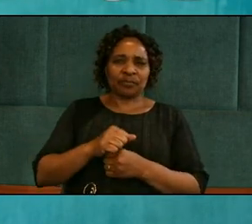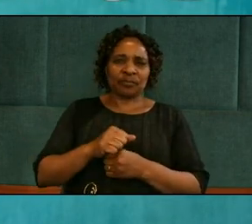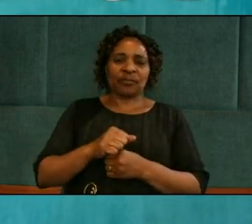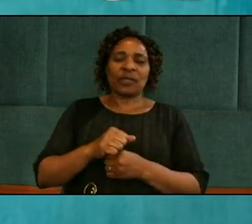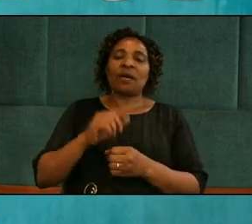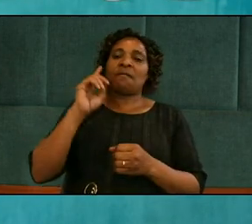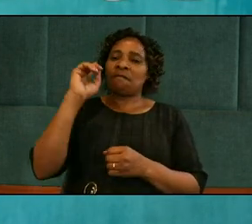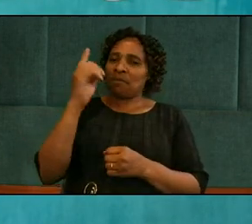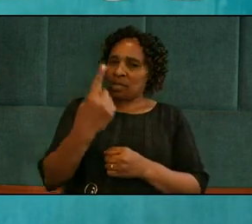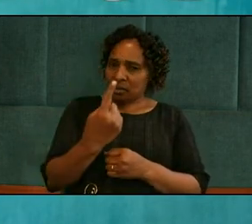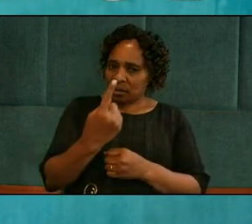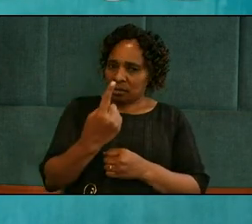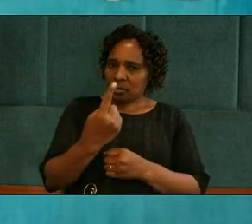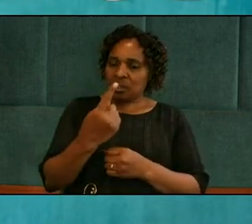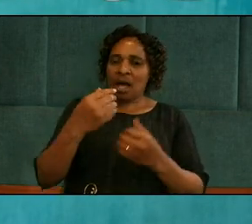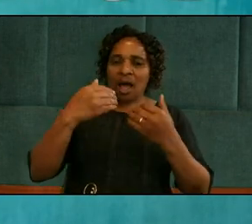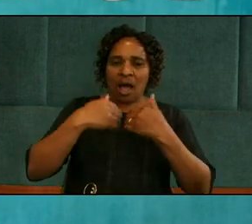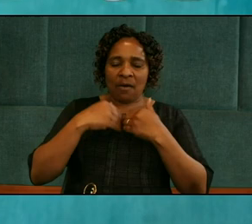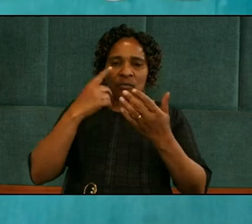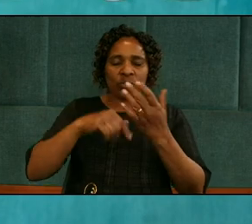first